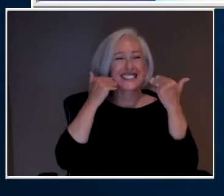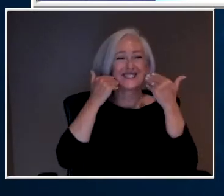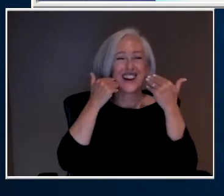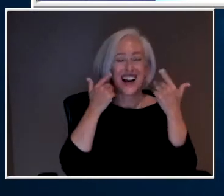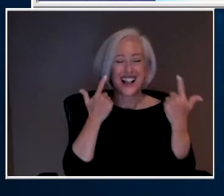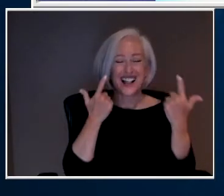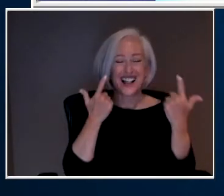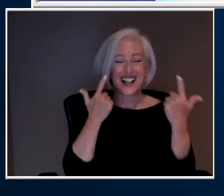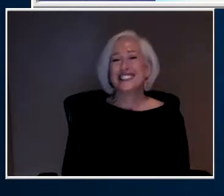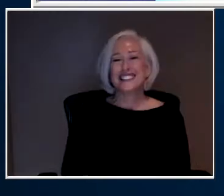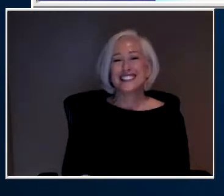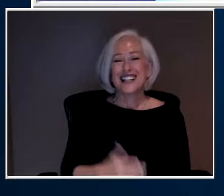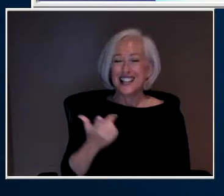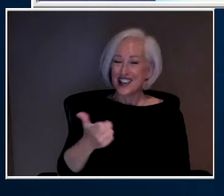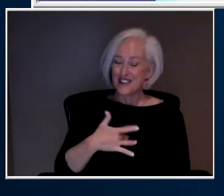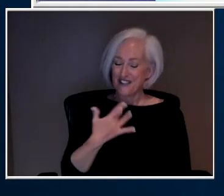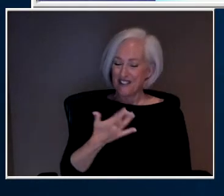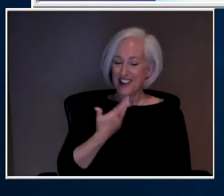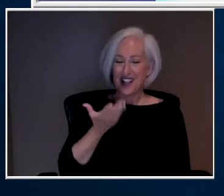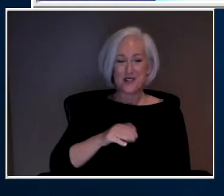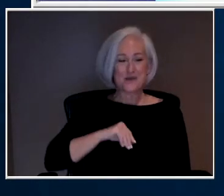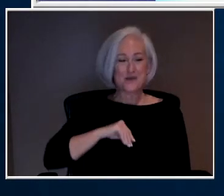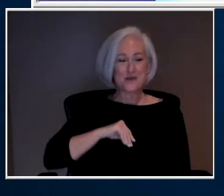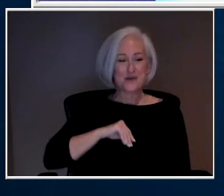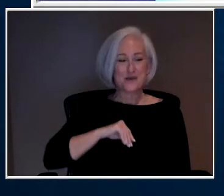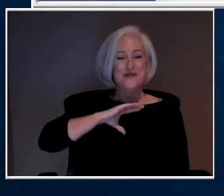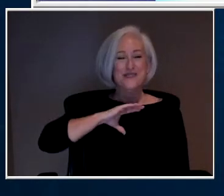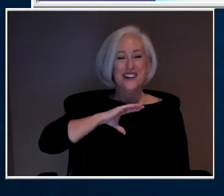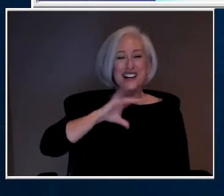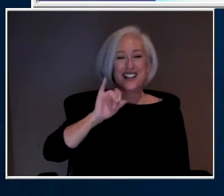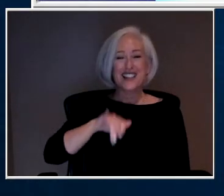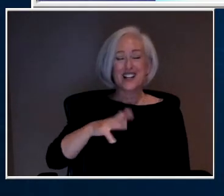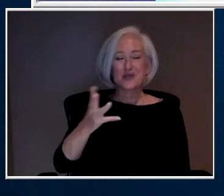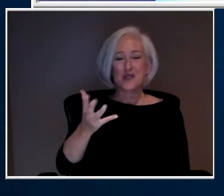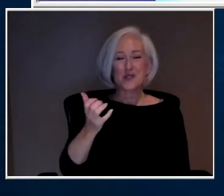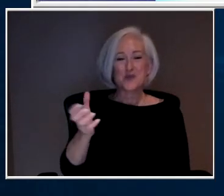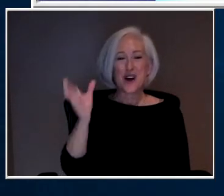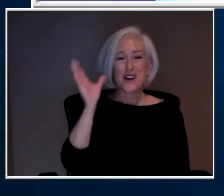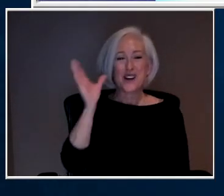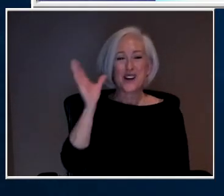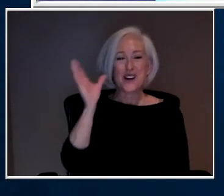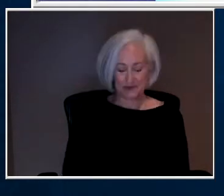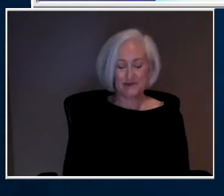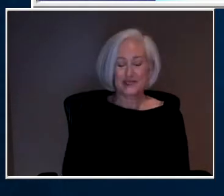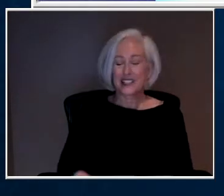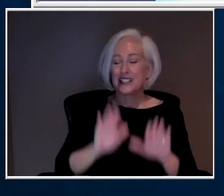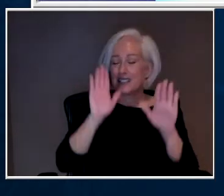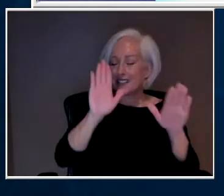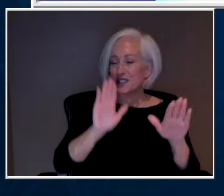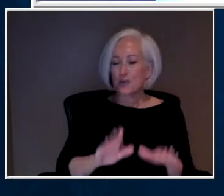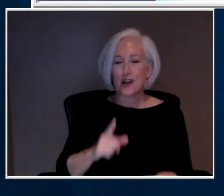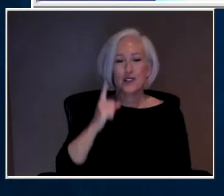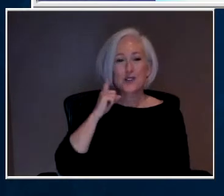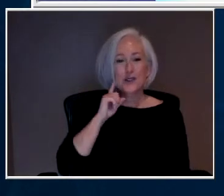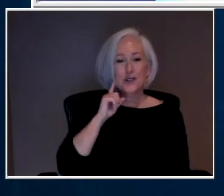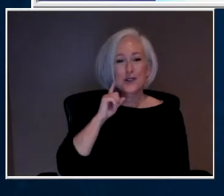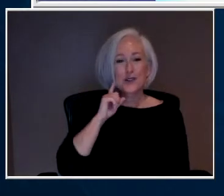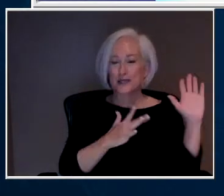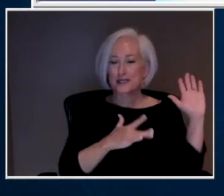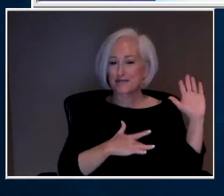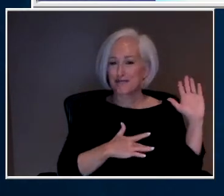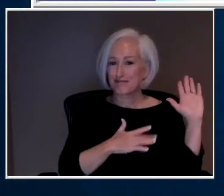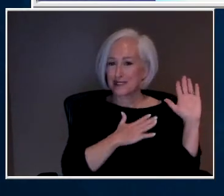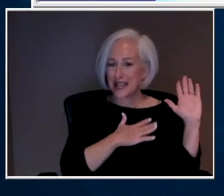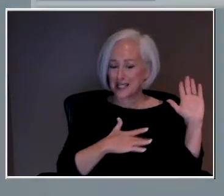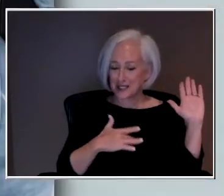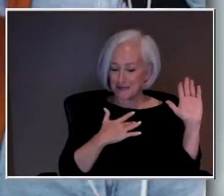makes you feel good. That's what you want to hear from people. It's so wonderful to hear testimonials like Diana's. We love when